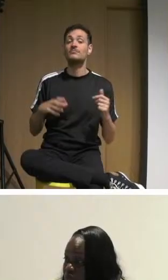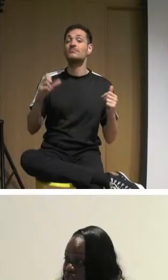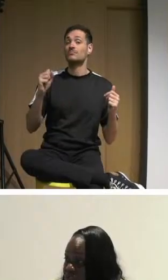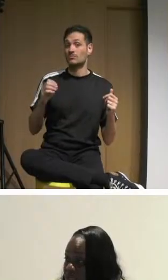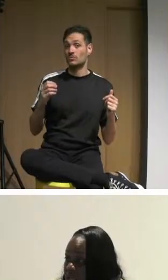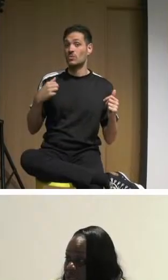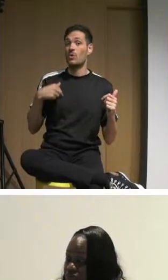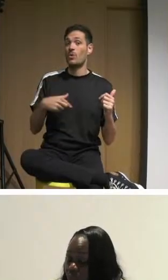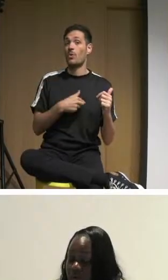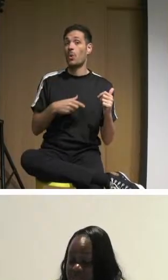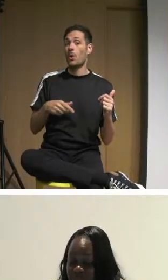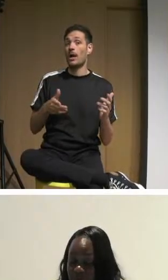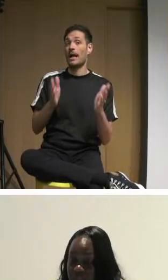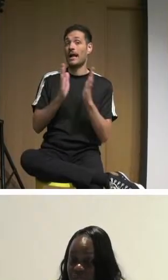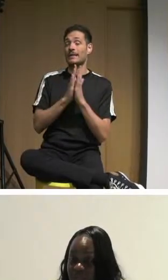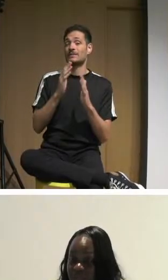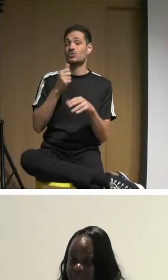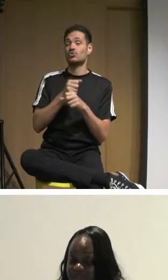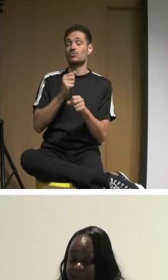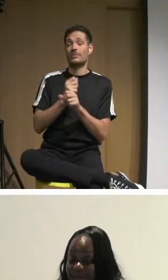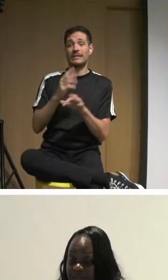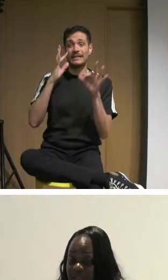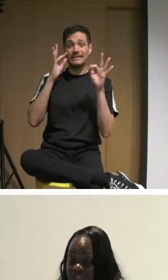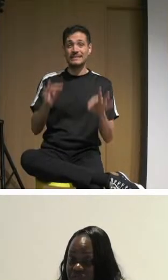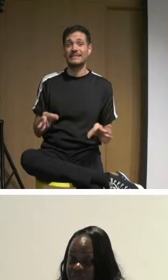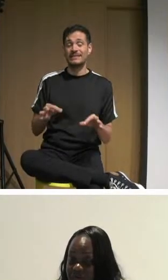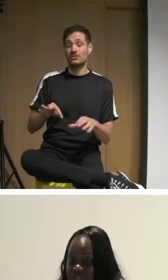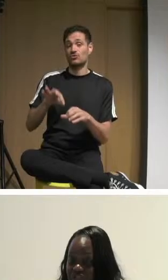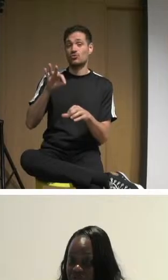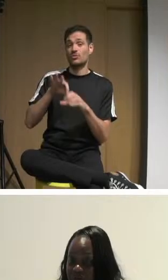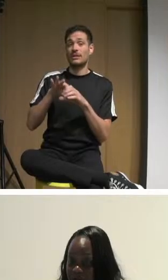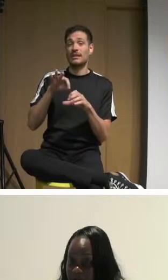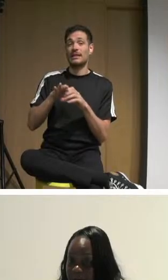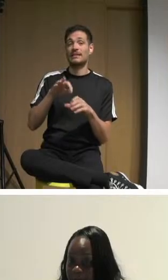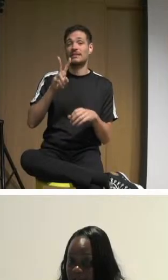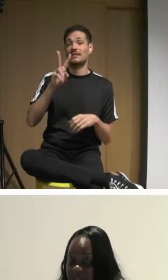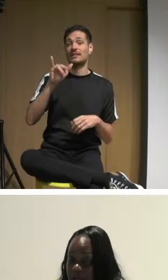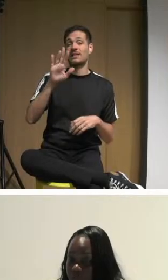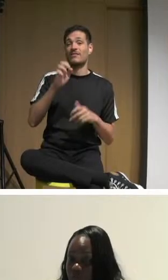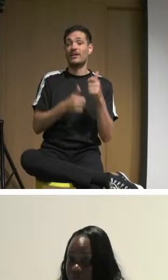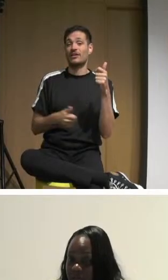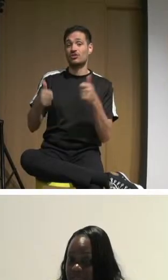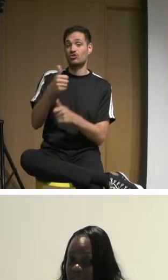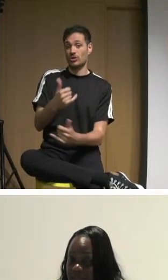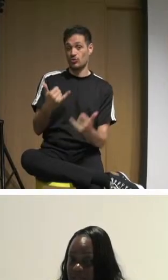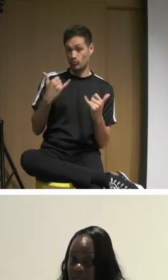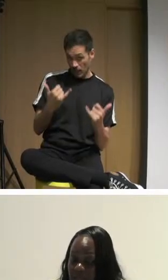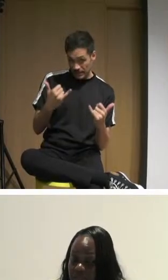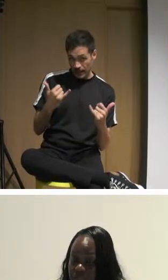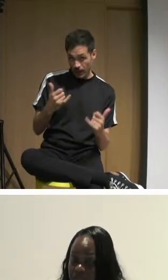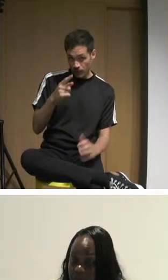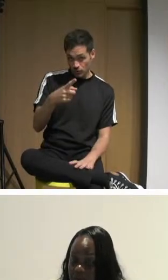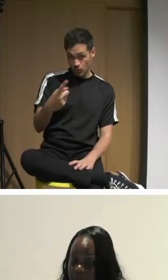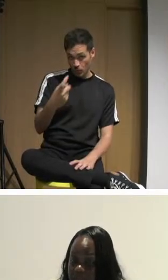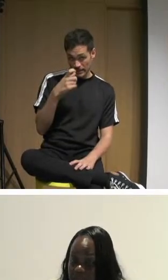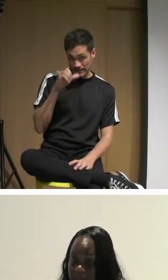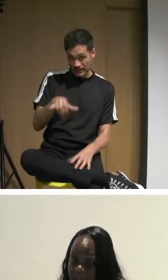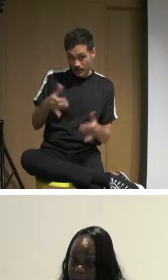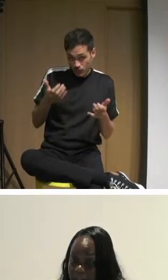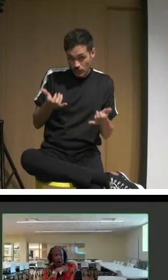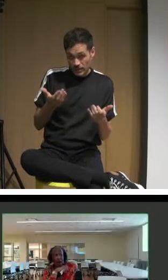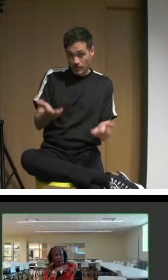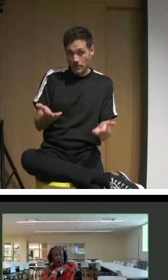make a motion to, I'm sorry, to elect, to have the election for vice chair right now? Is that what you're asking, Commissioner Brown